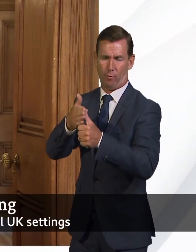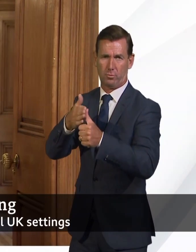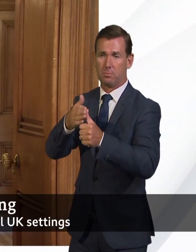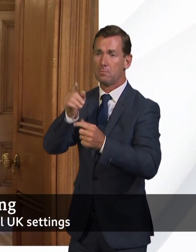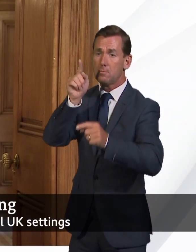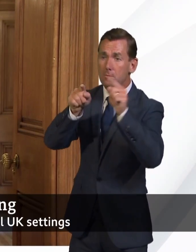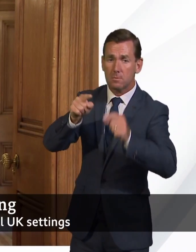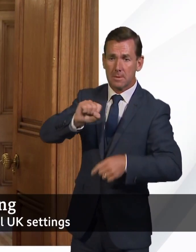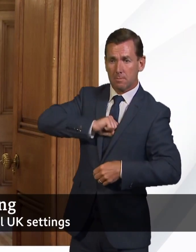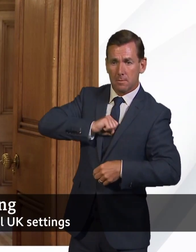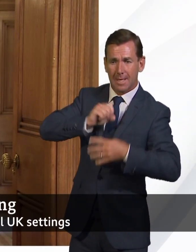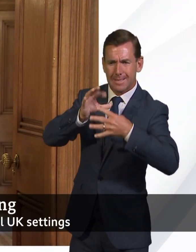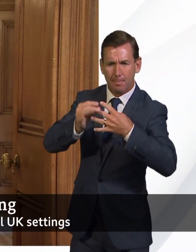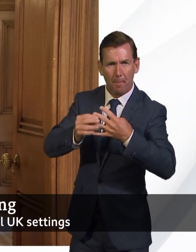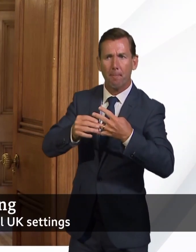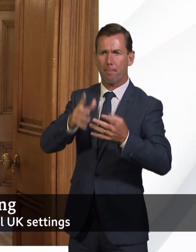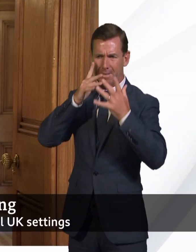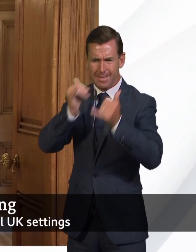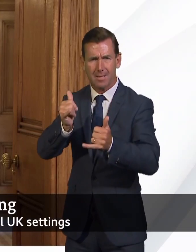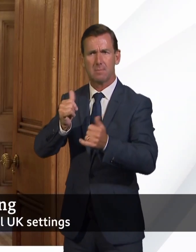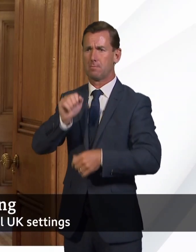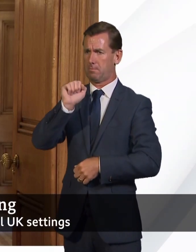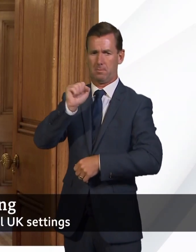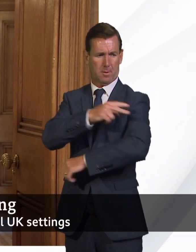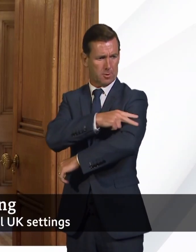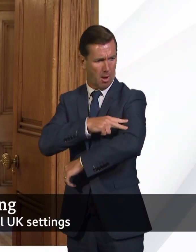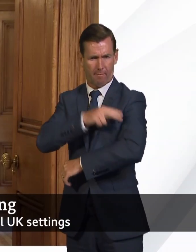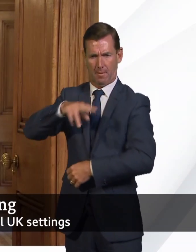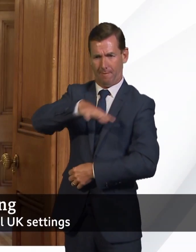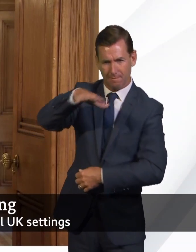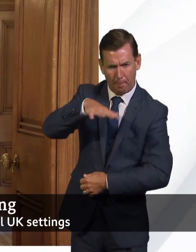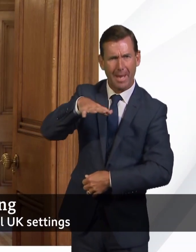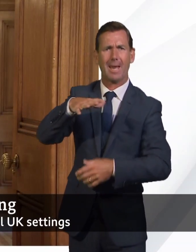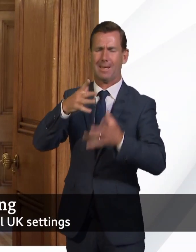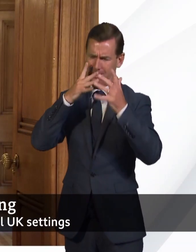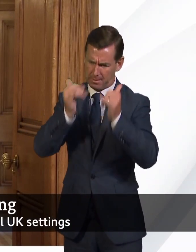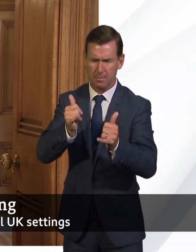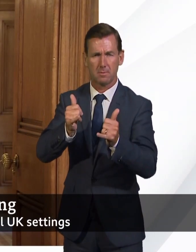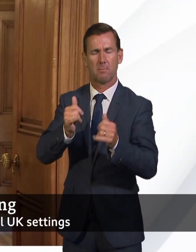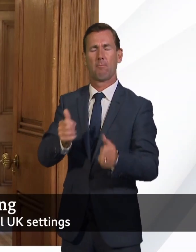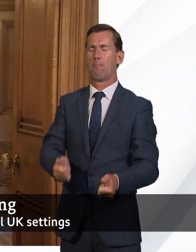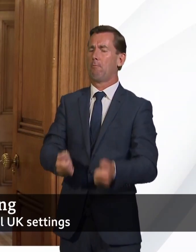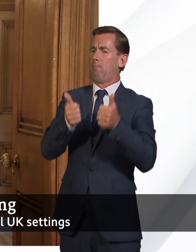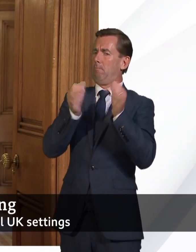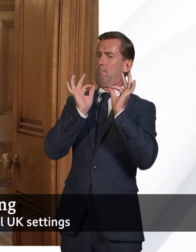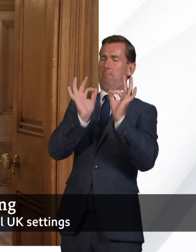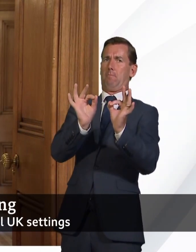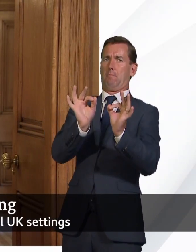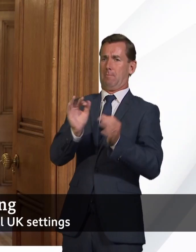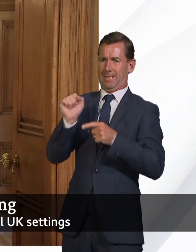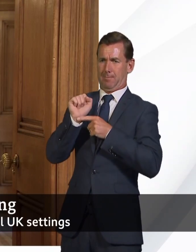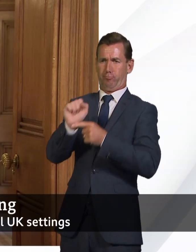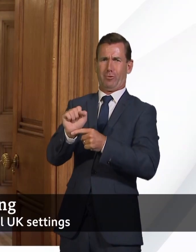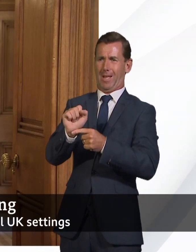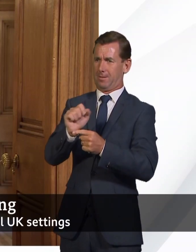all social care colleagues and members of their households if they have symptoms. Together, these measures have saved lives and